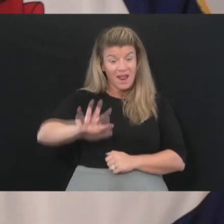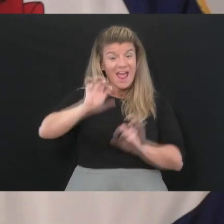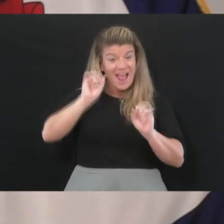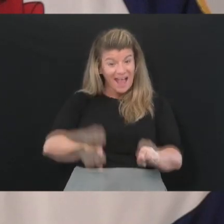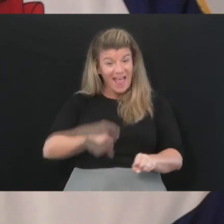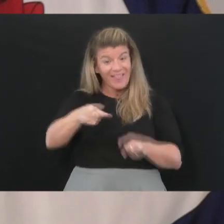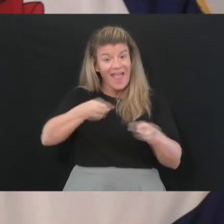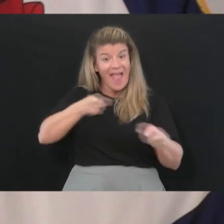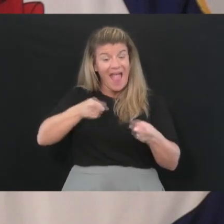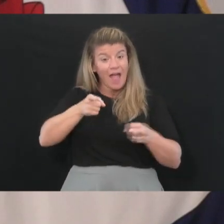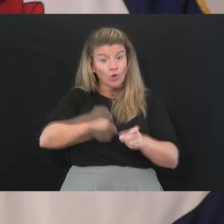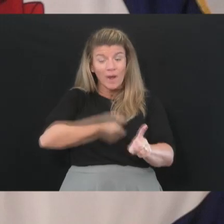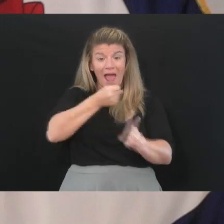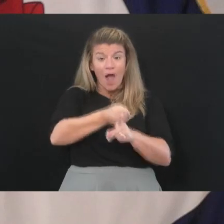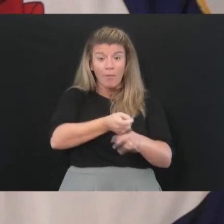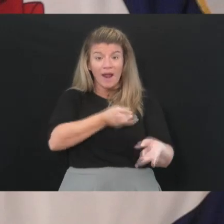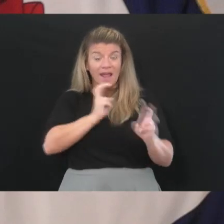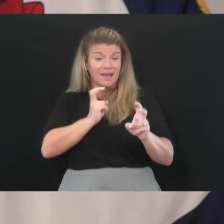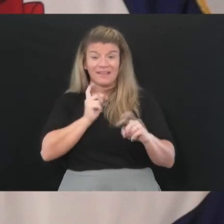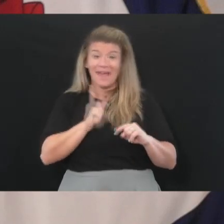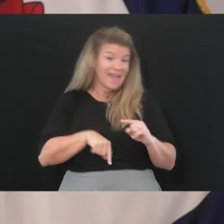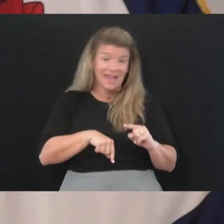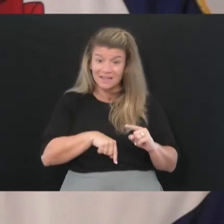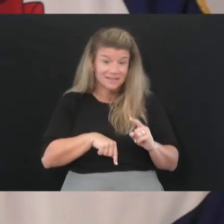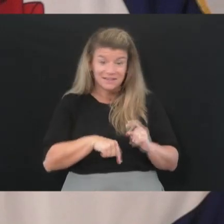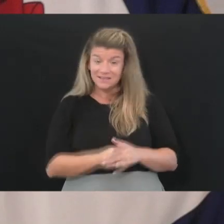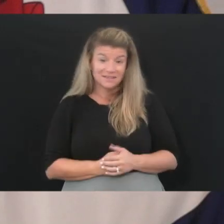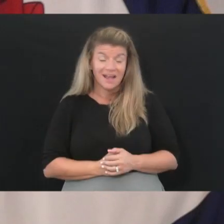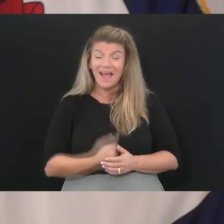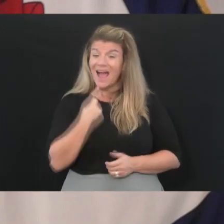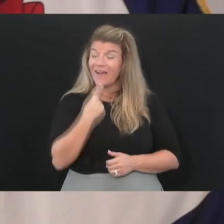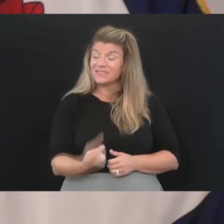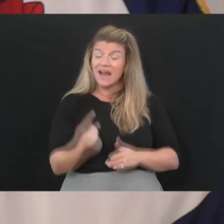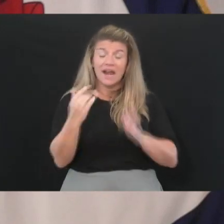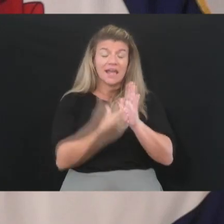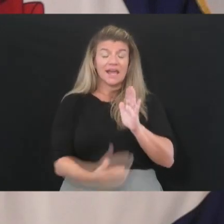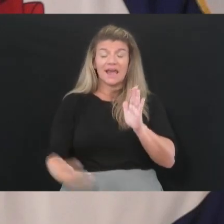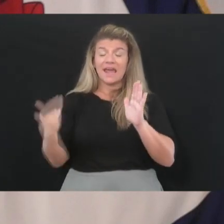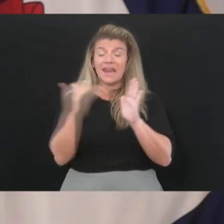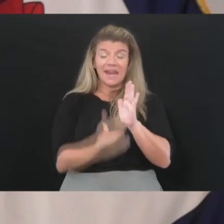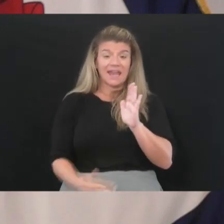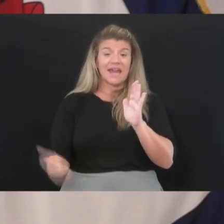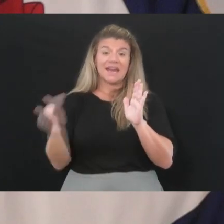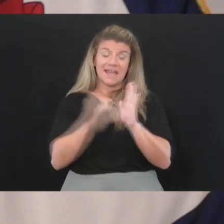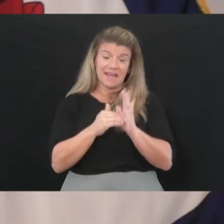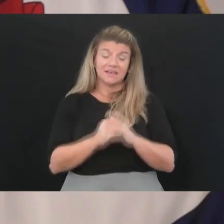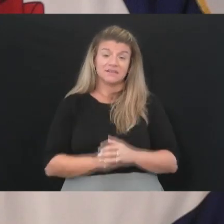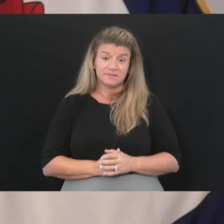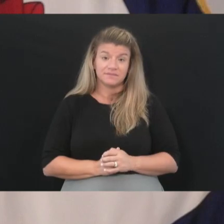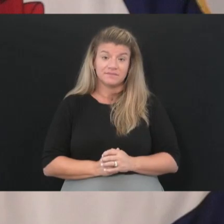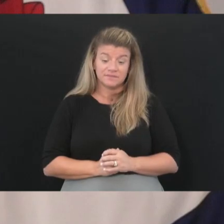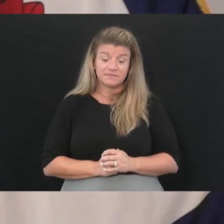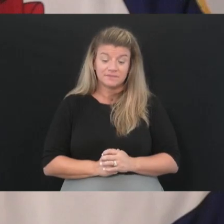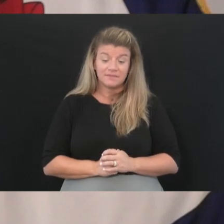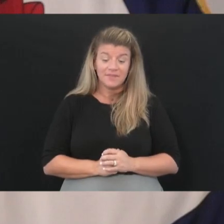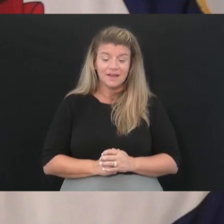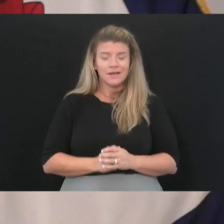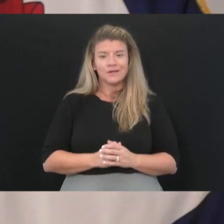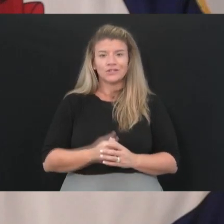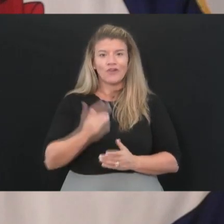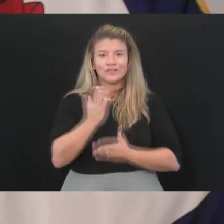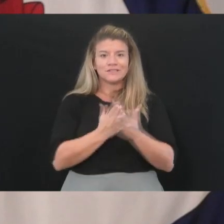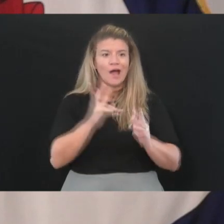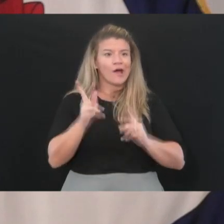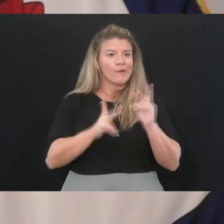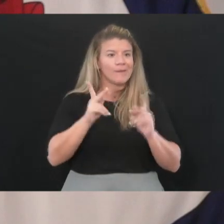are, how many times have I said exactly that? And to be running off to a place like Myrtle